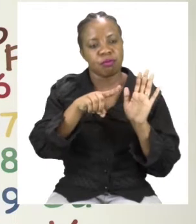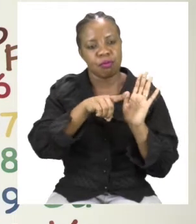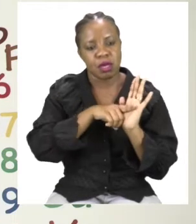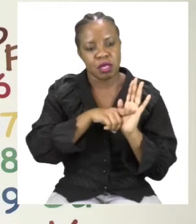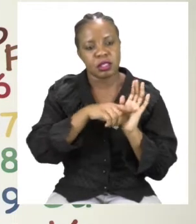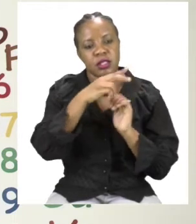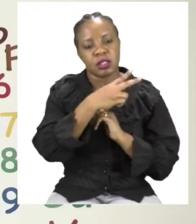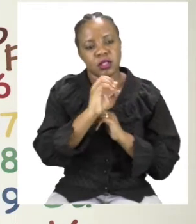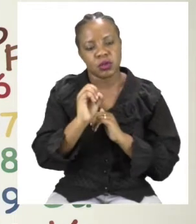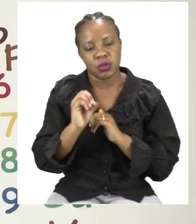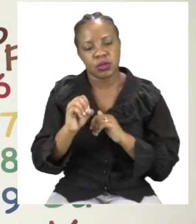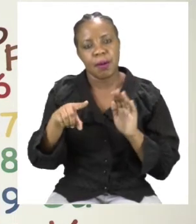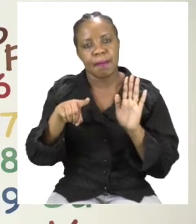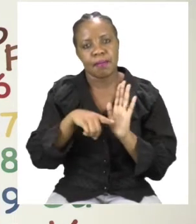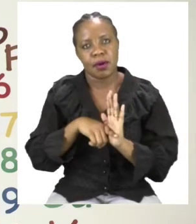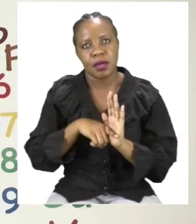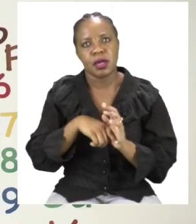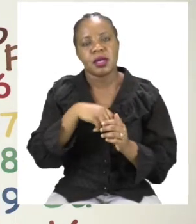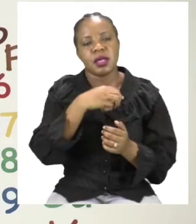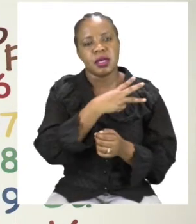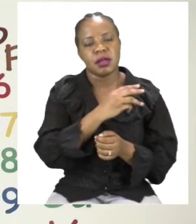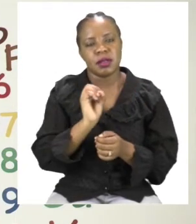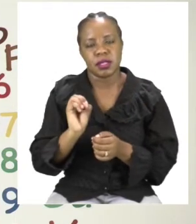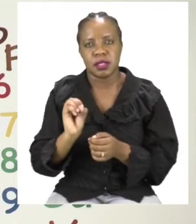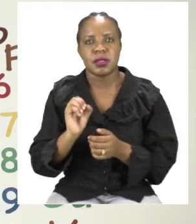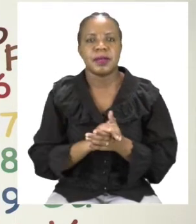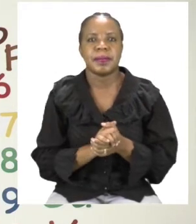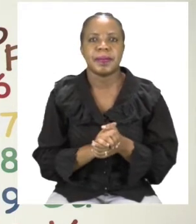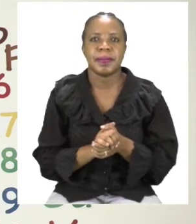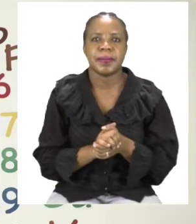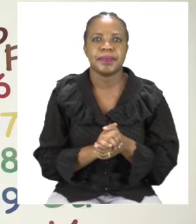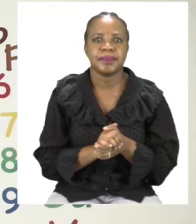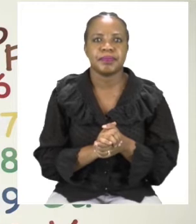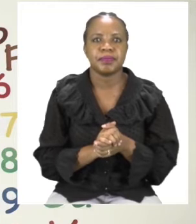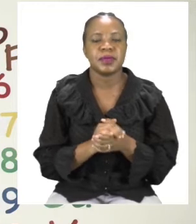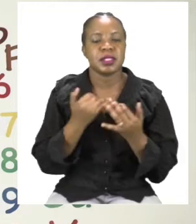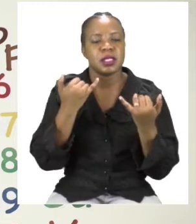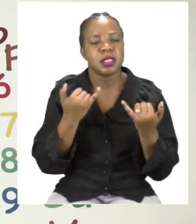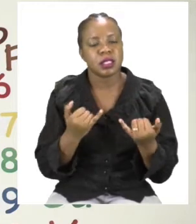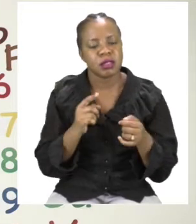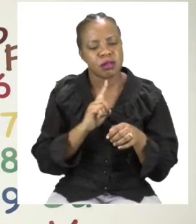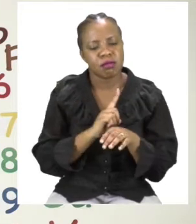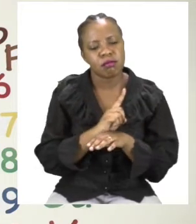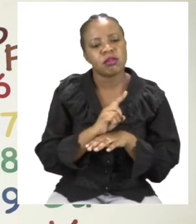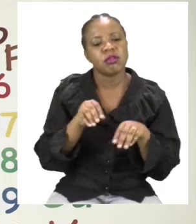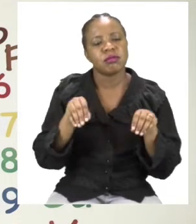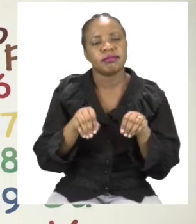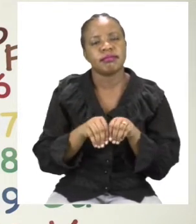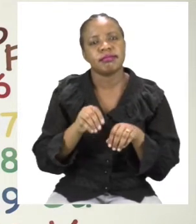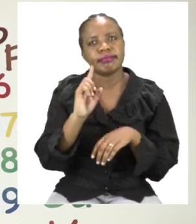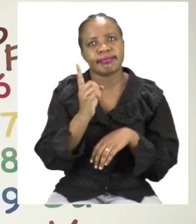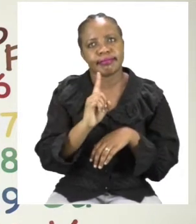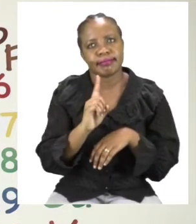20 minus 30. So the first thing that you can do is find